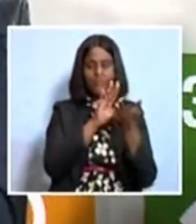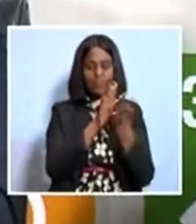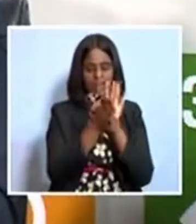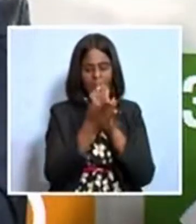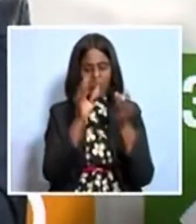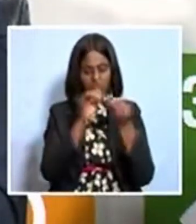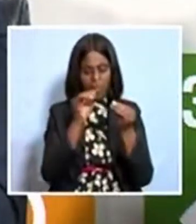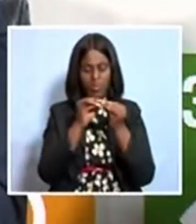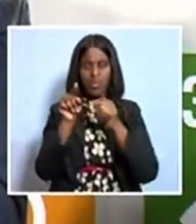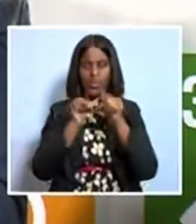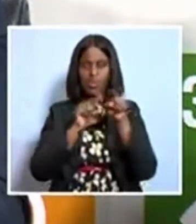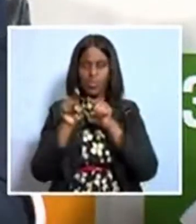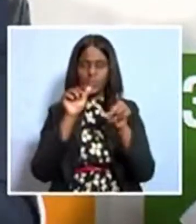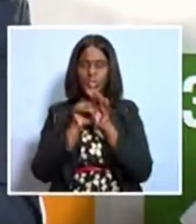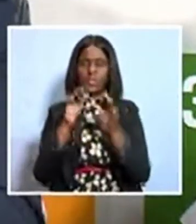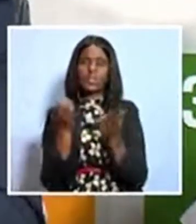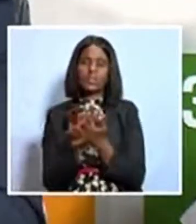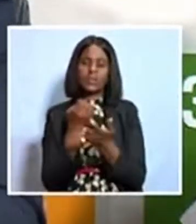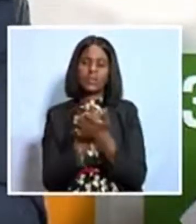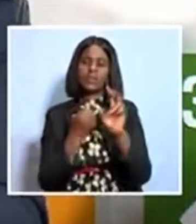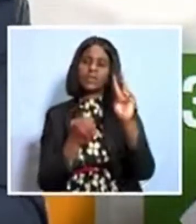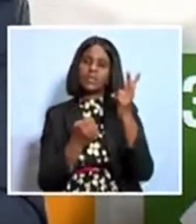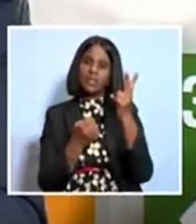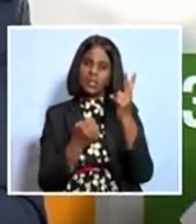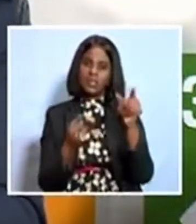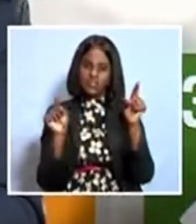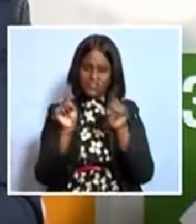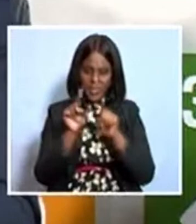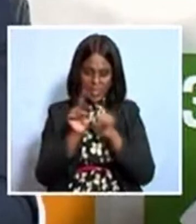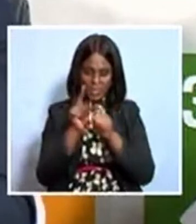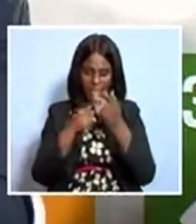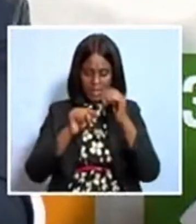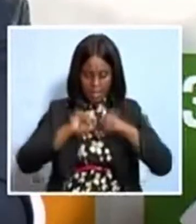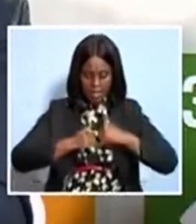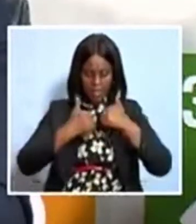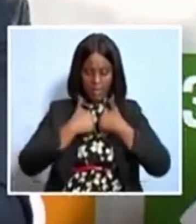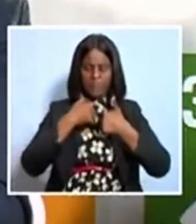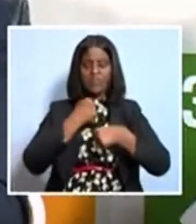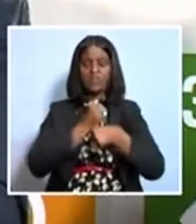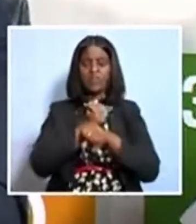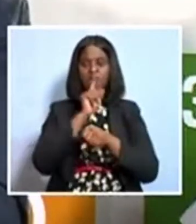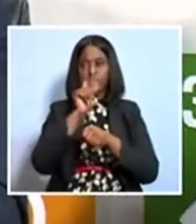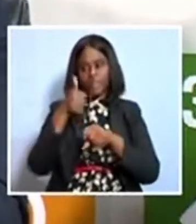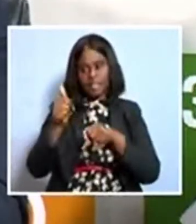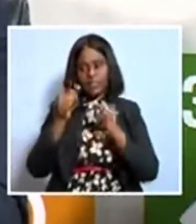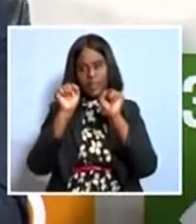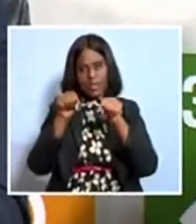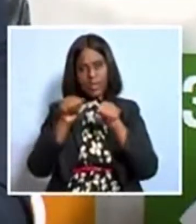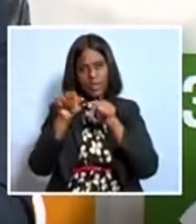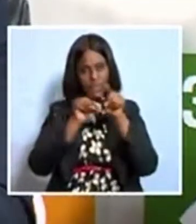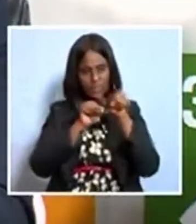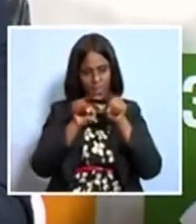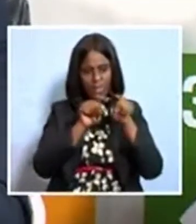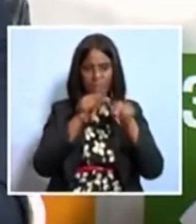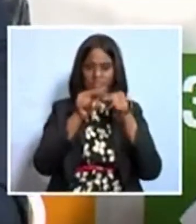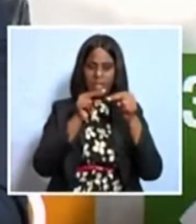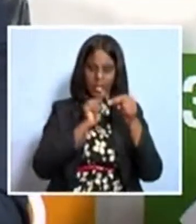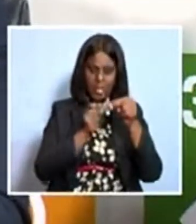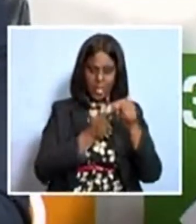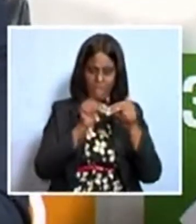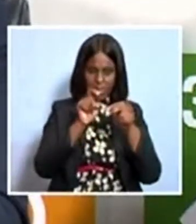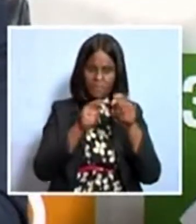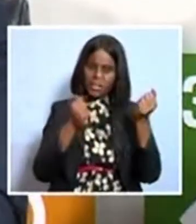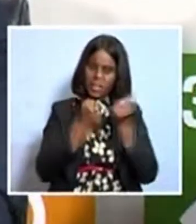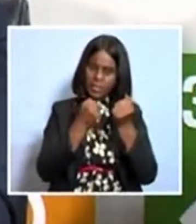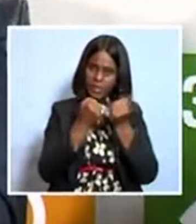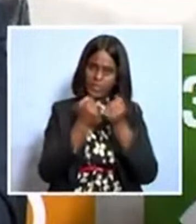the economy. Secondly, it's the same that we have to ensure that they're able to compete, meaning we have to support them to